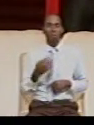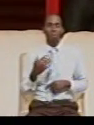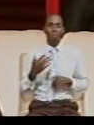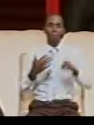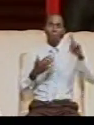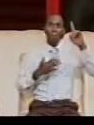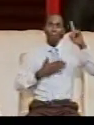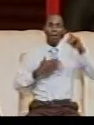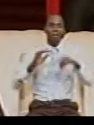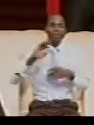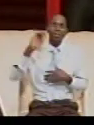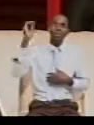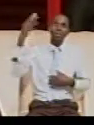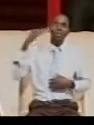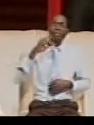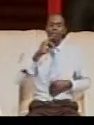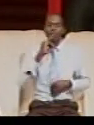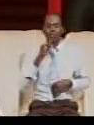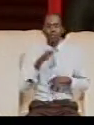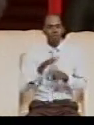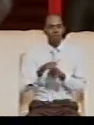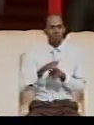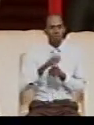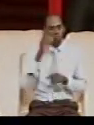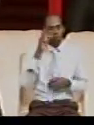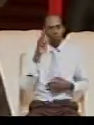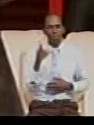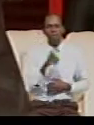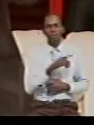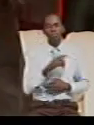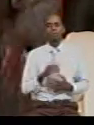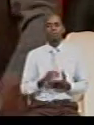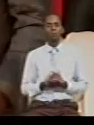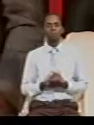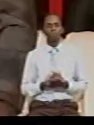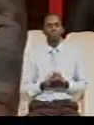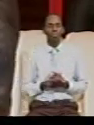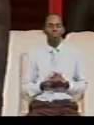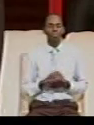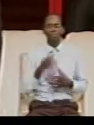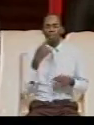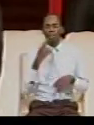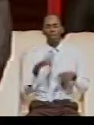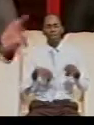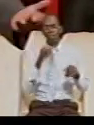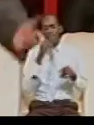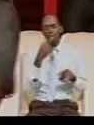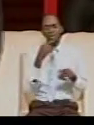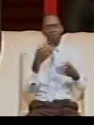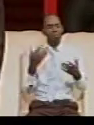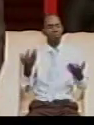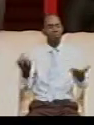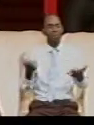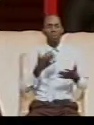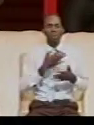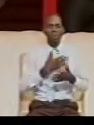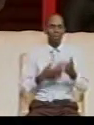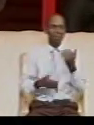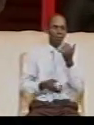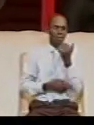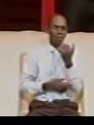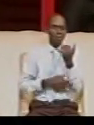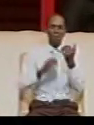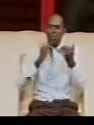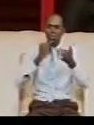is sufficient for thee. You cannot say, my temptations are so many, that's why I cannot stand.